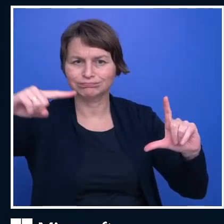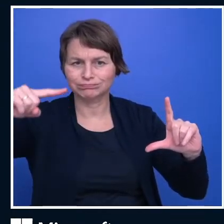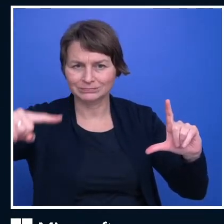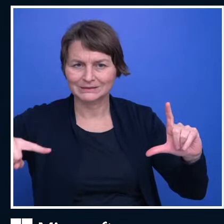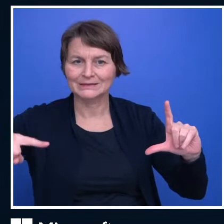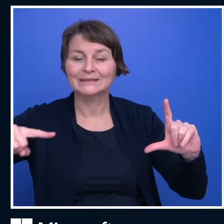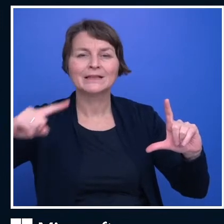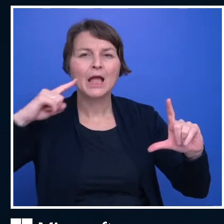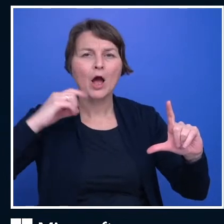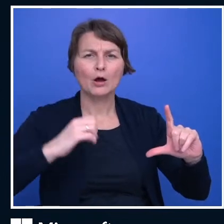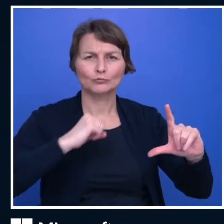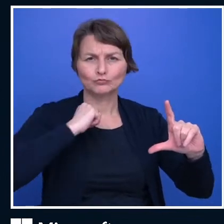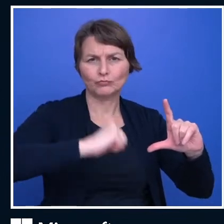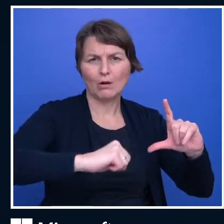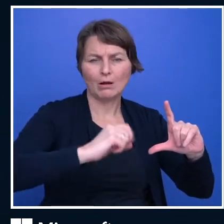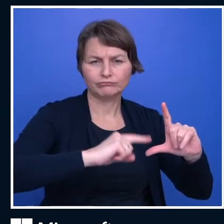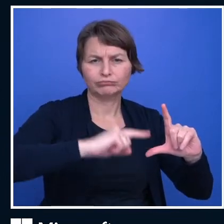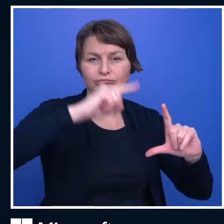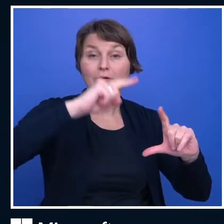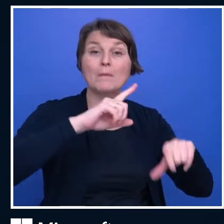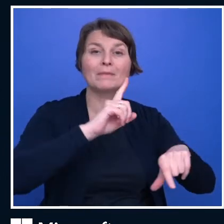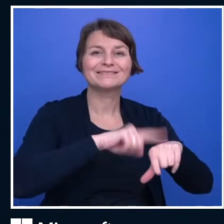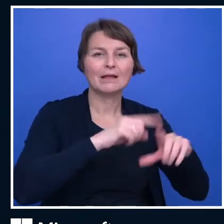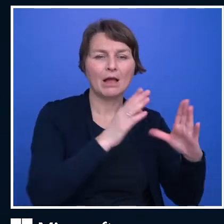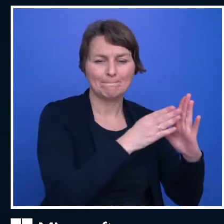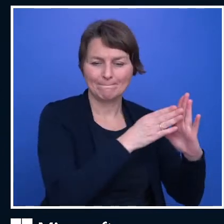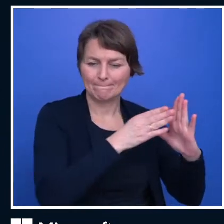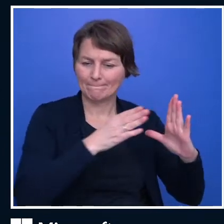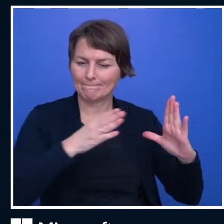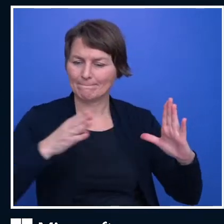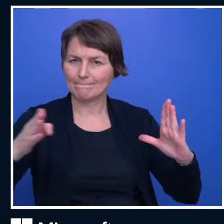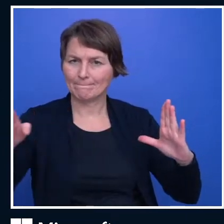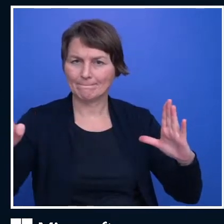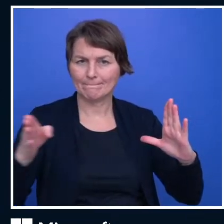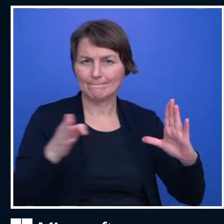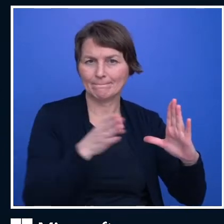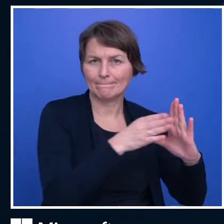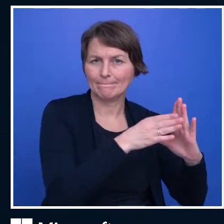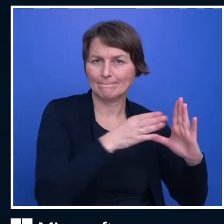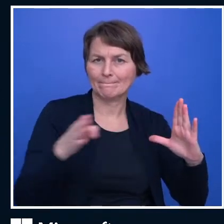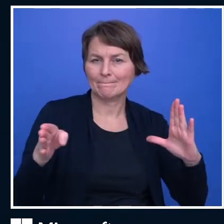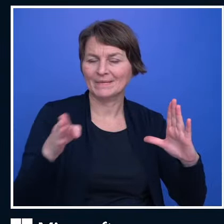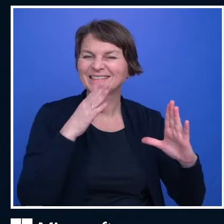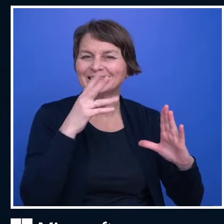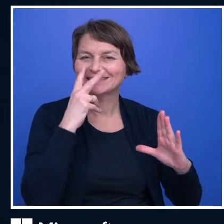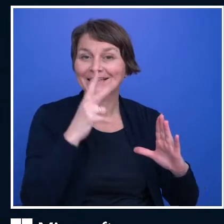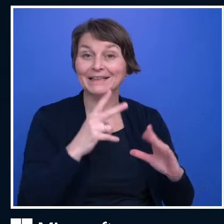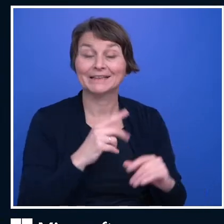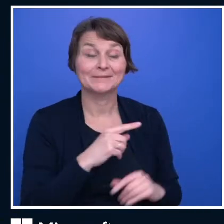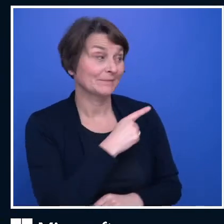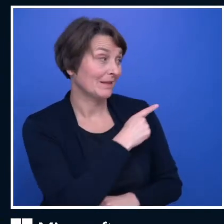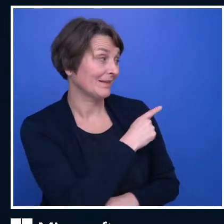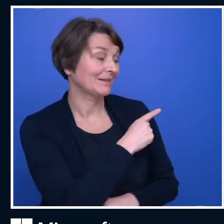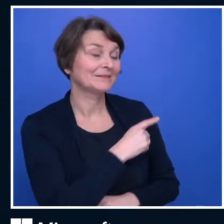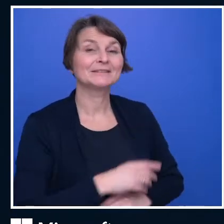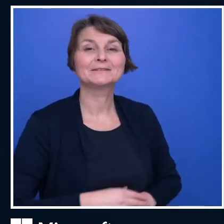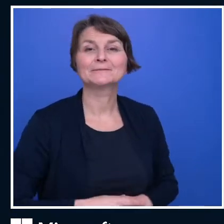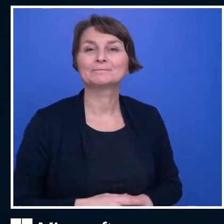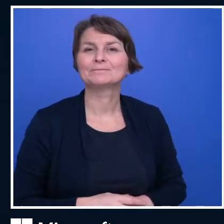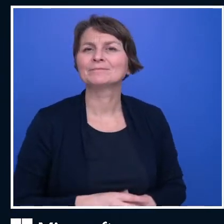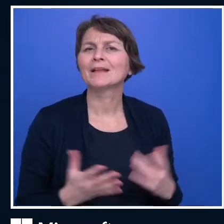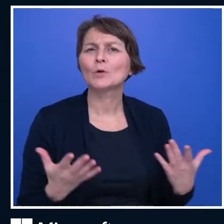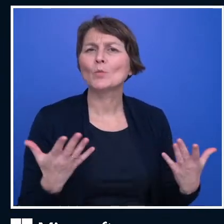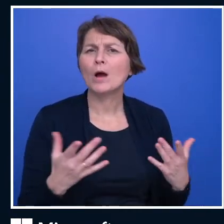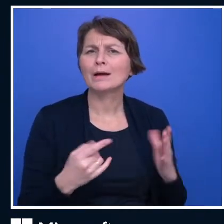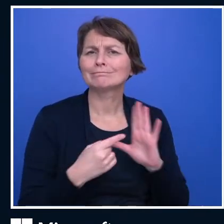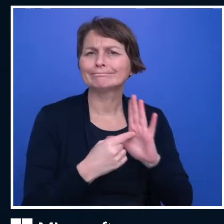Amplitude versus time representation of the signals. And this graph is of a car horn, and the graph below